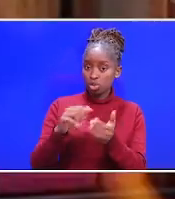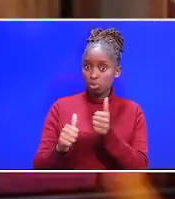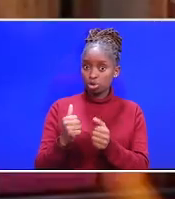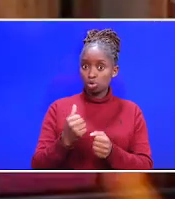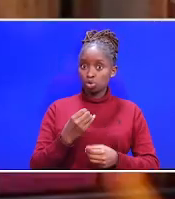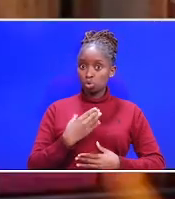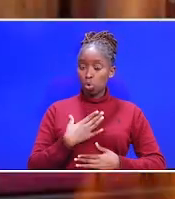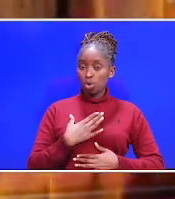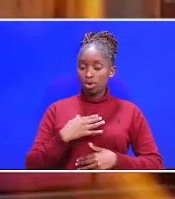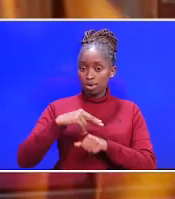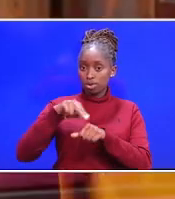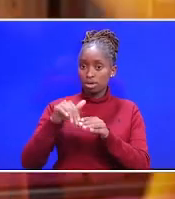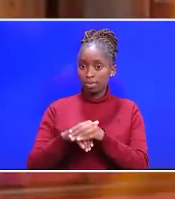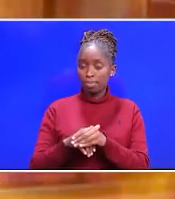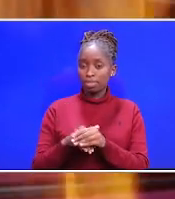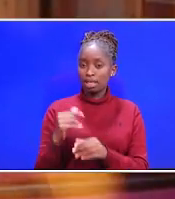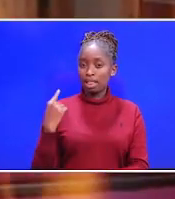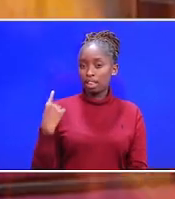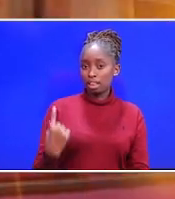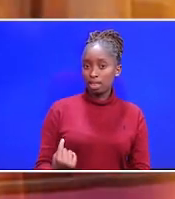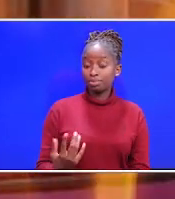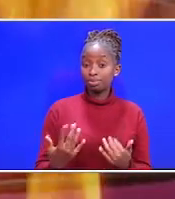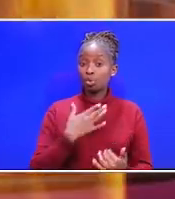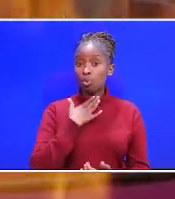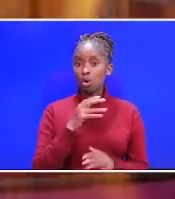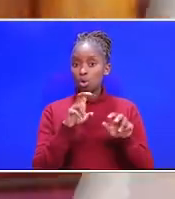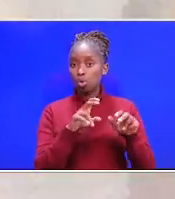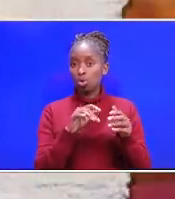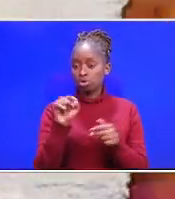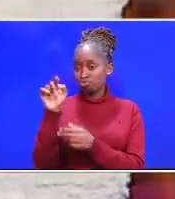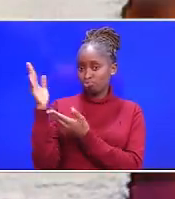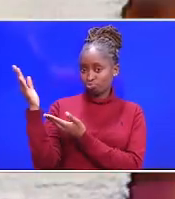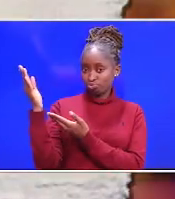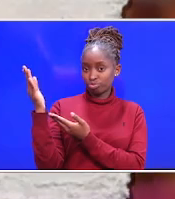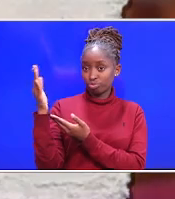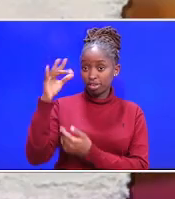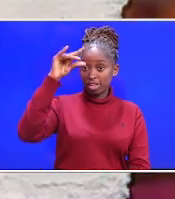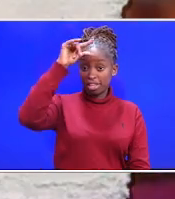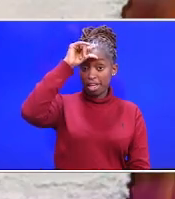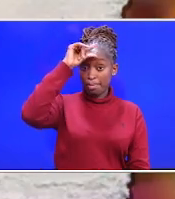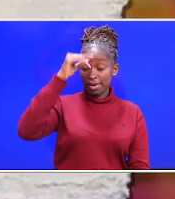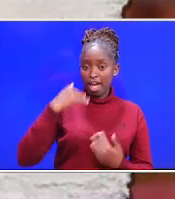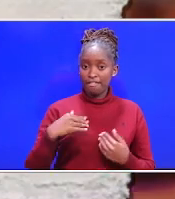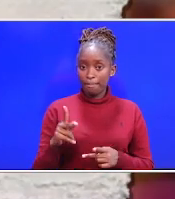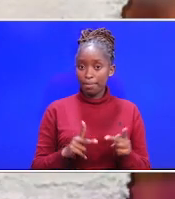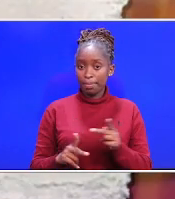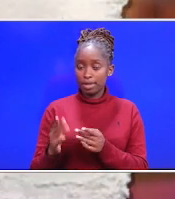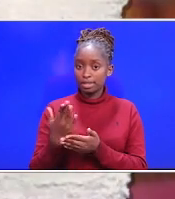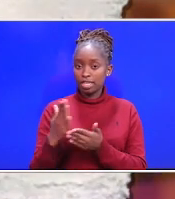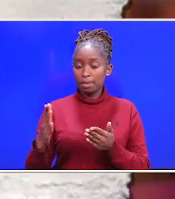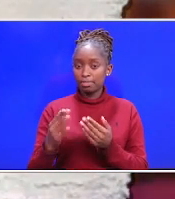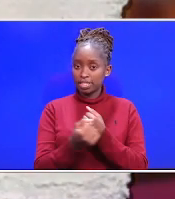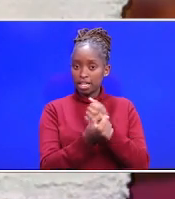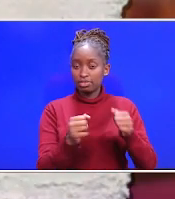Nation in the recent past. Let's just take a look at some graphics there. And of course, the government had, declared some, safety